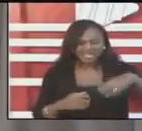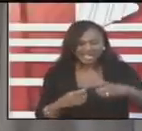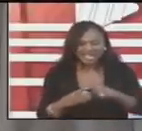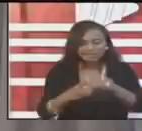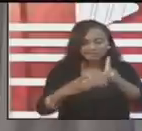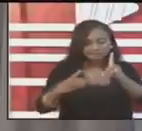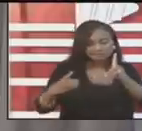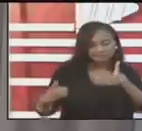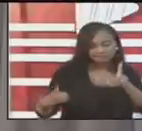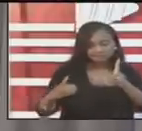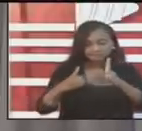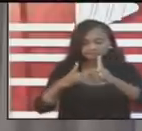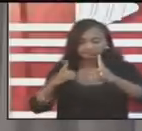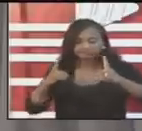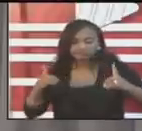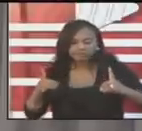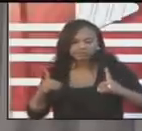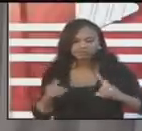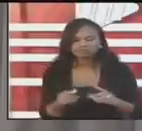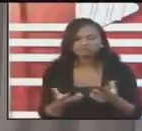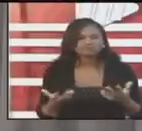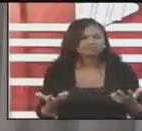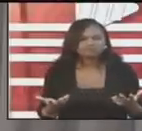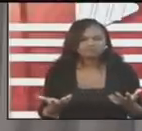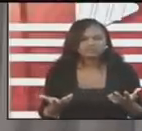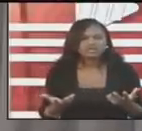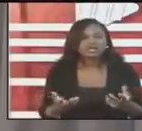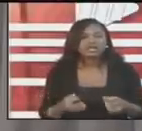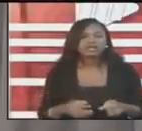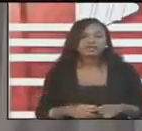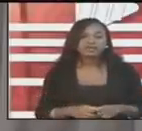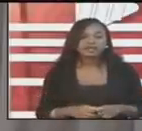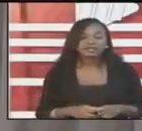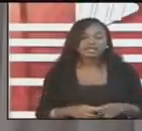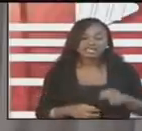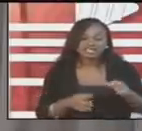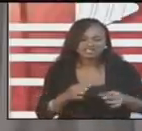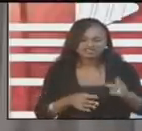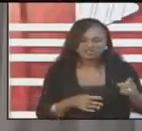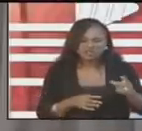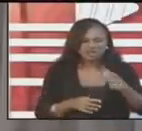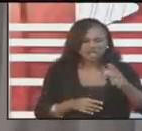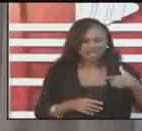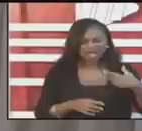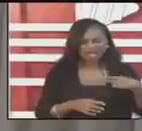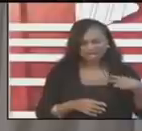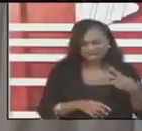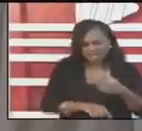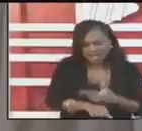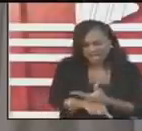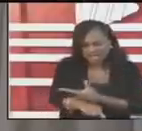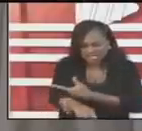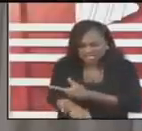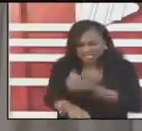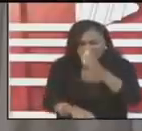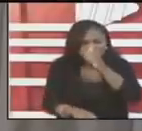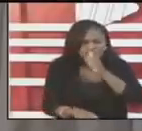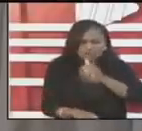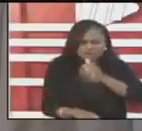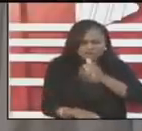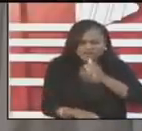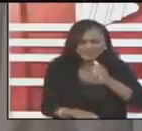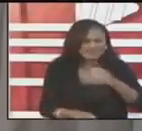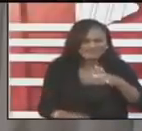distance, etc. But, and again, having something in your private home may not fall within the regulation